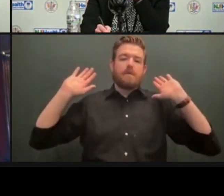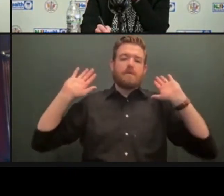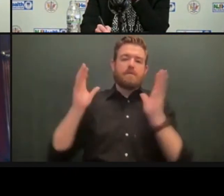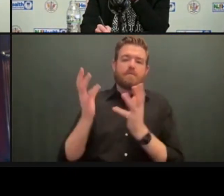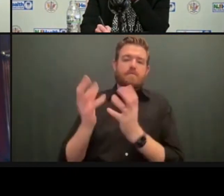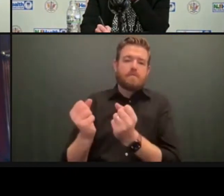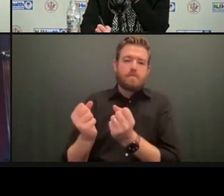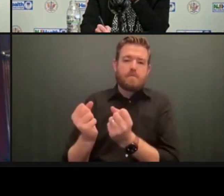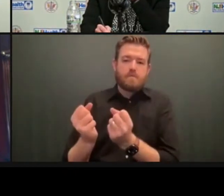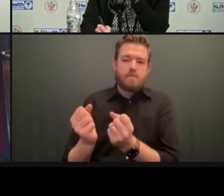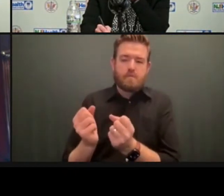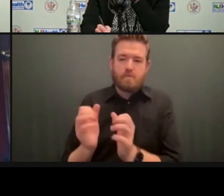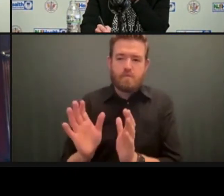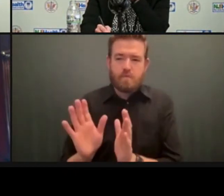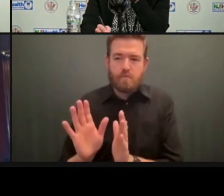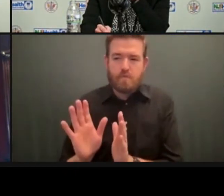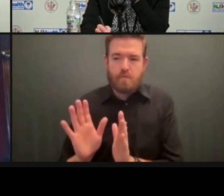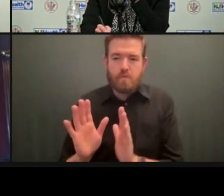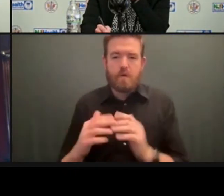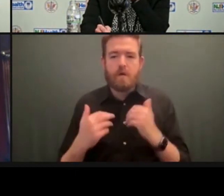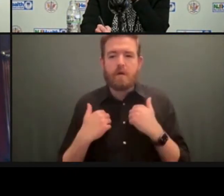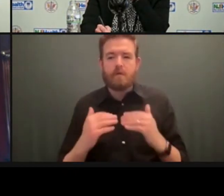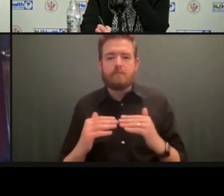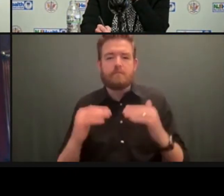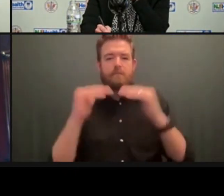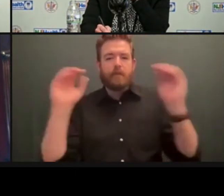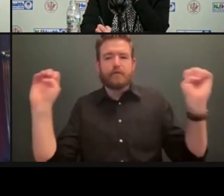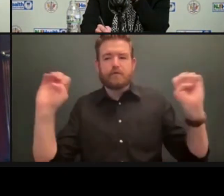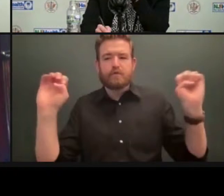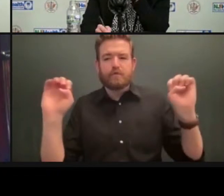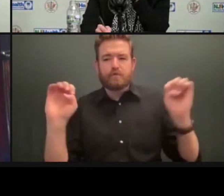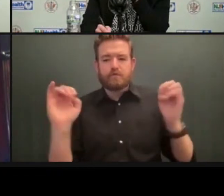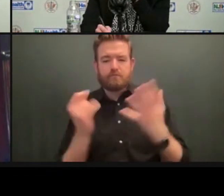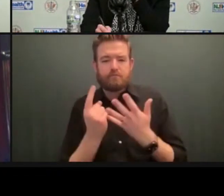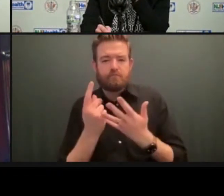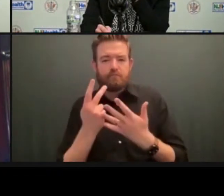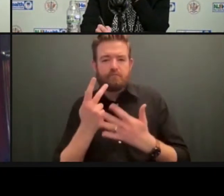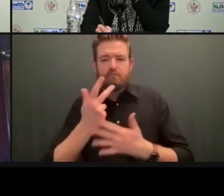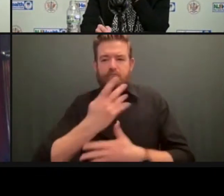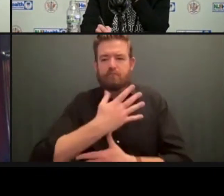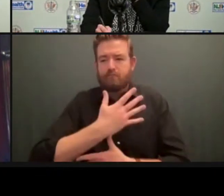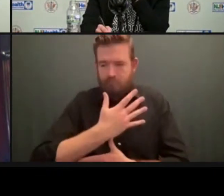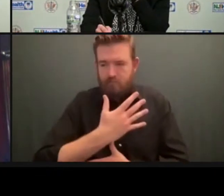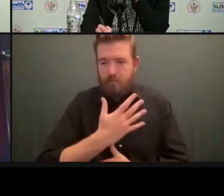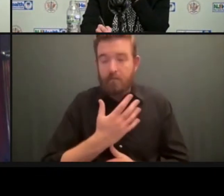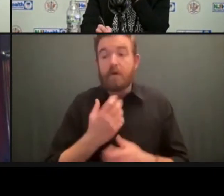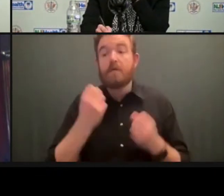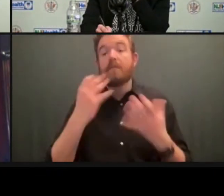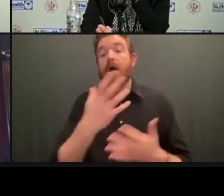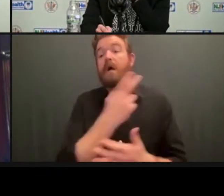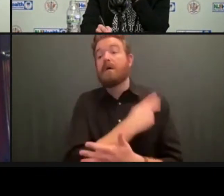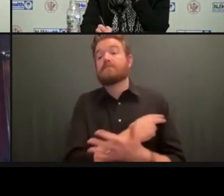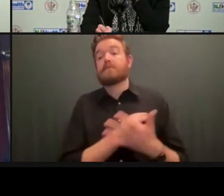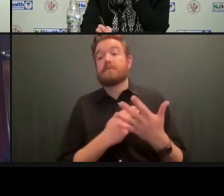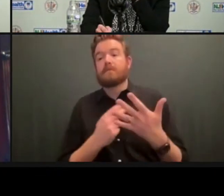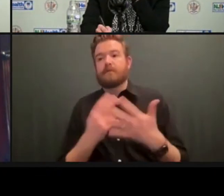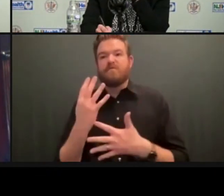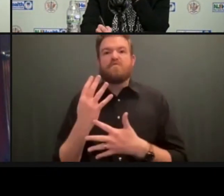You've already got a bunch of hospitals that are taking level 4 and level 5 procedures off the